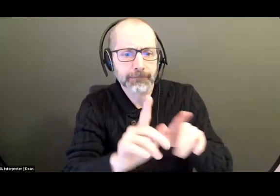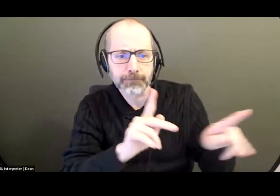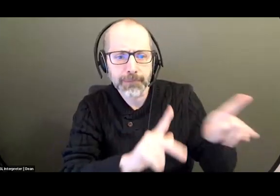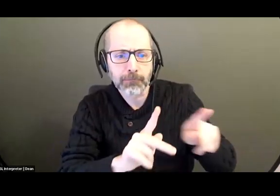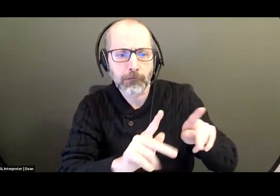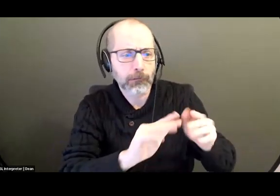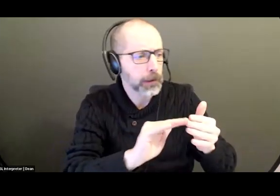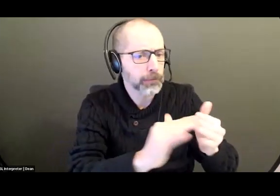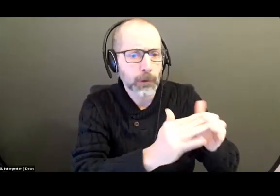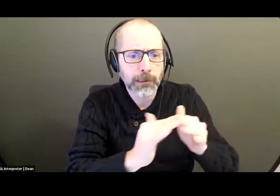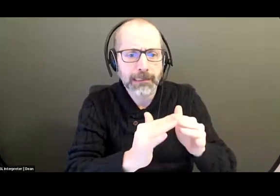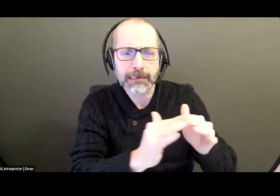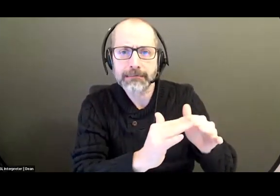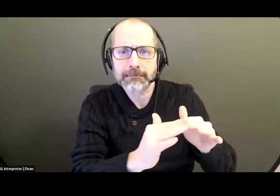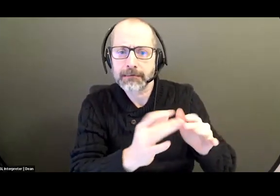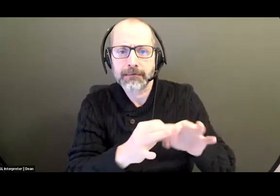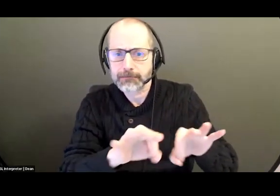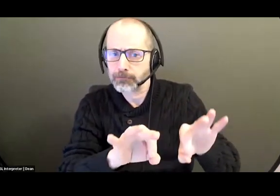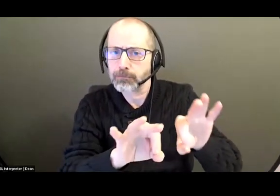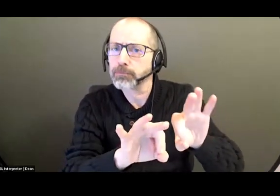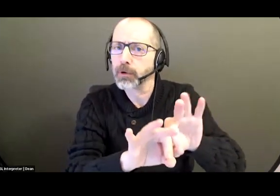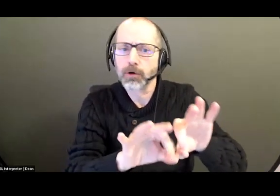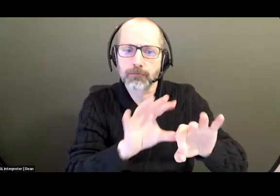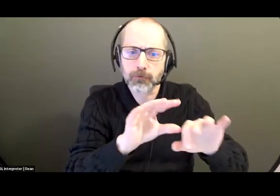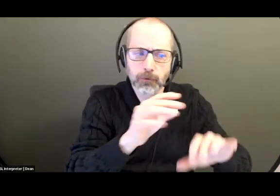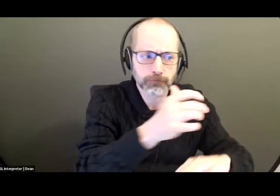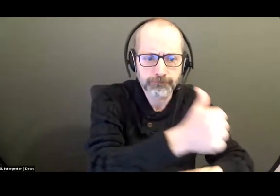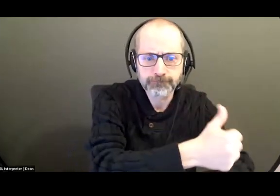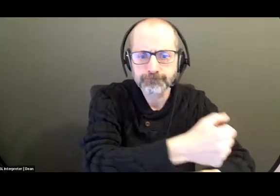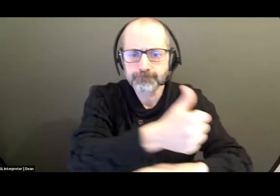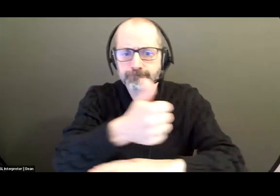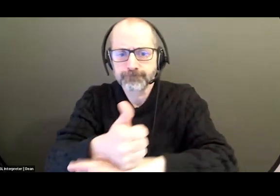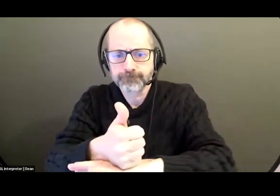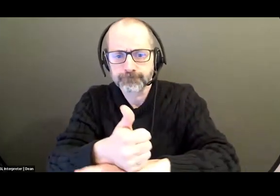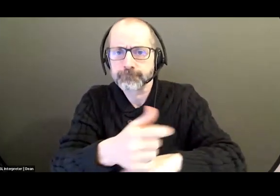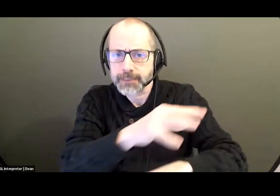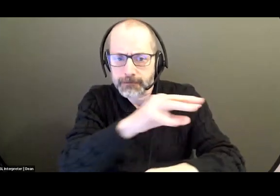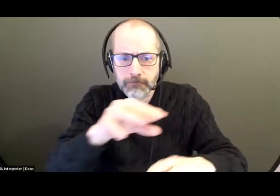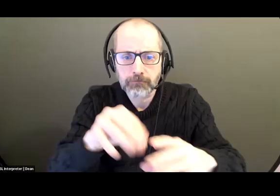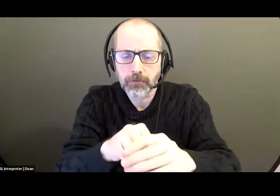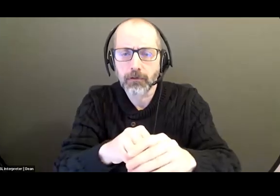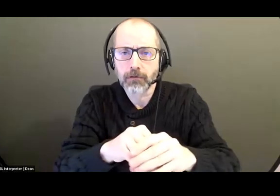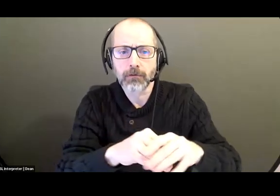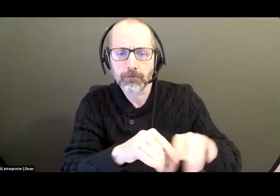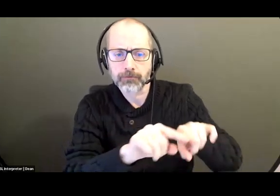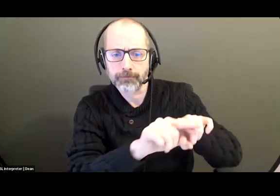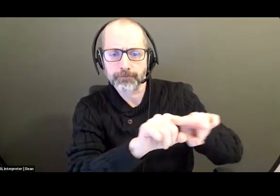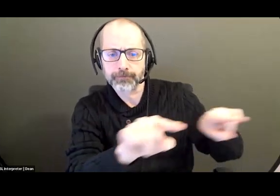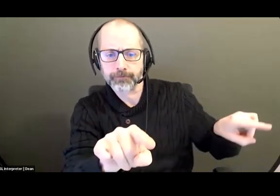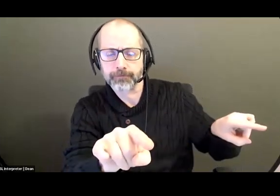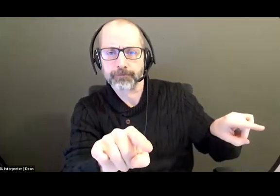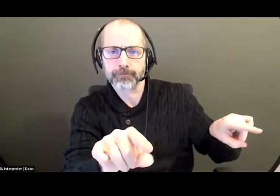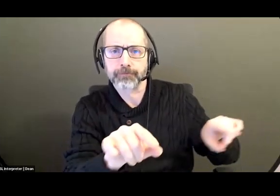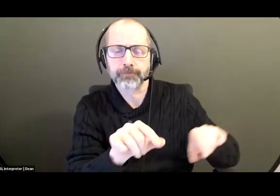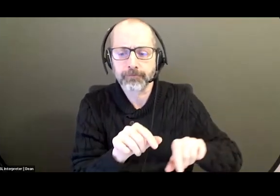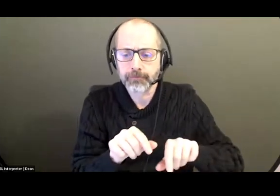of working with different organizations and communities. The communities are very important to this,